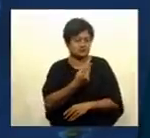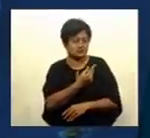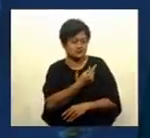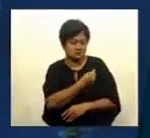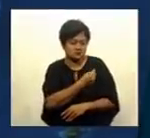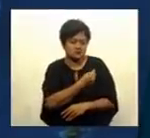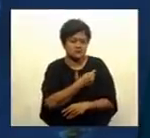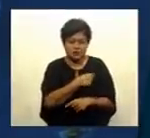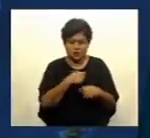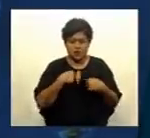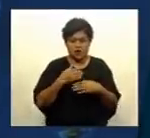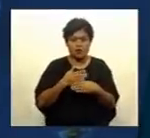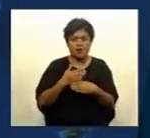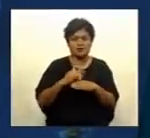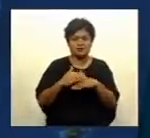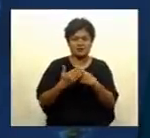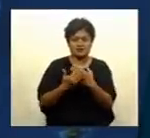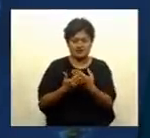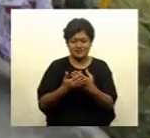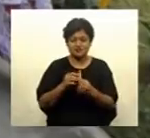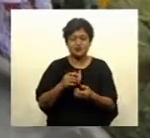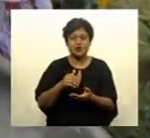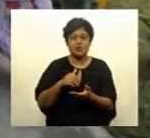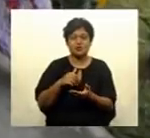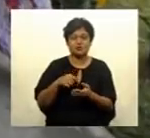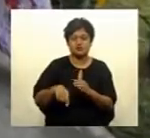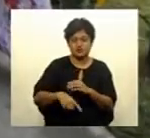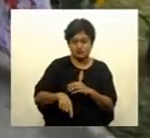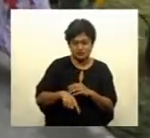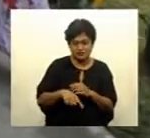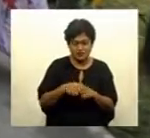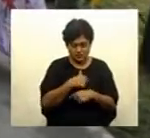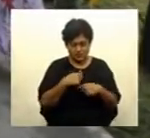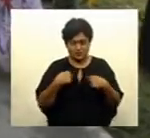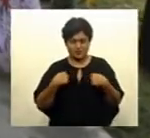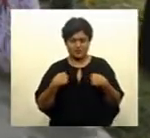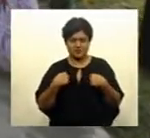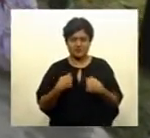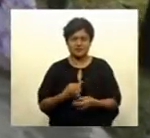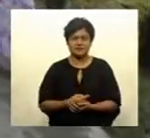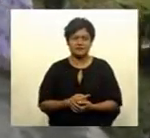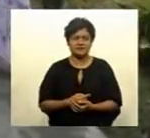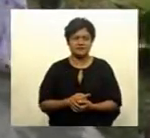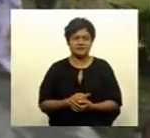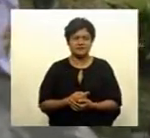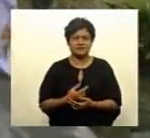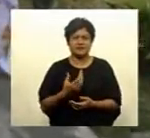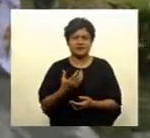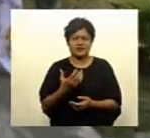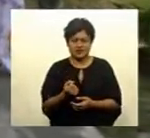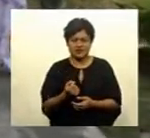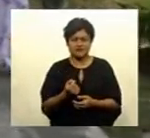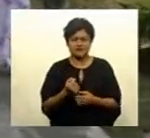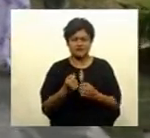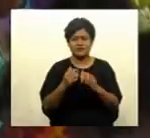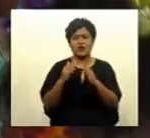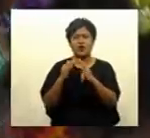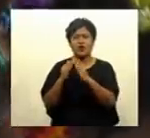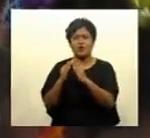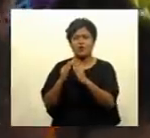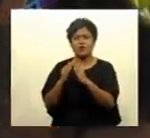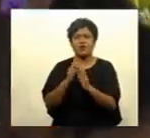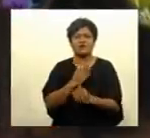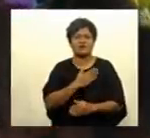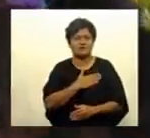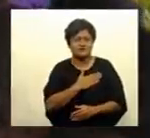working on, and I think in the central division, we've had the heart nursing home, the home of compassion PS